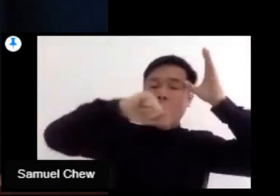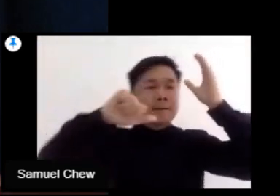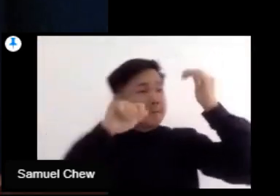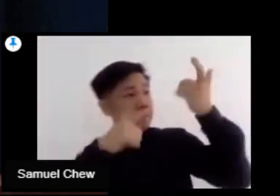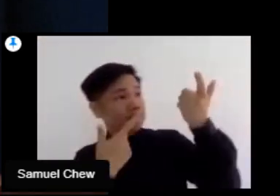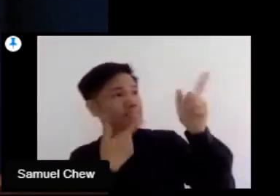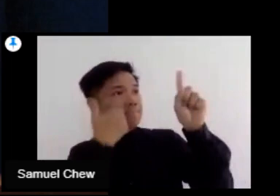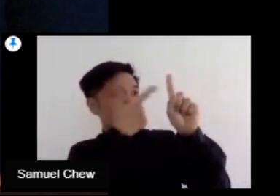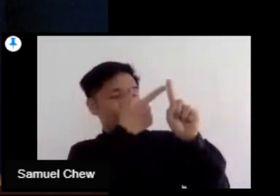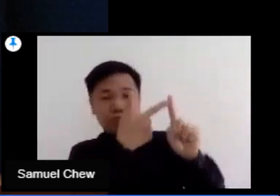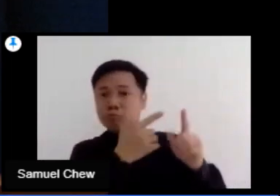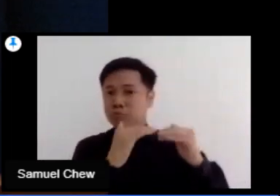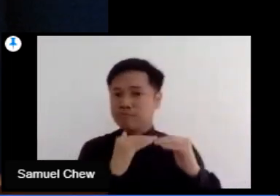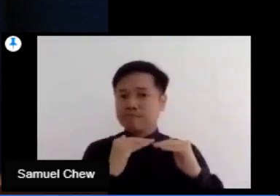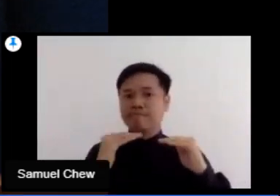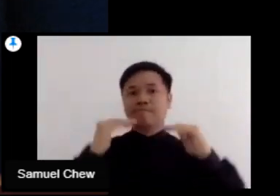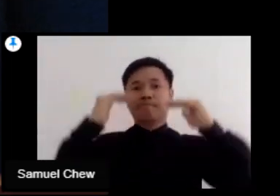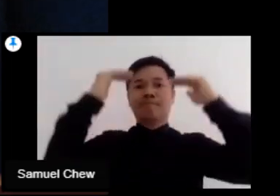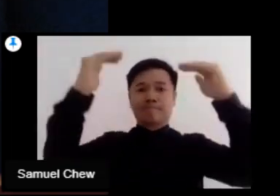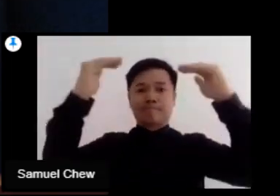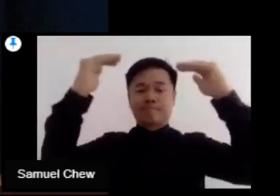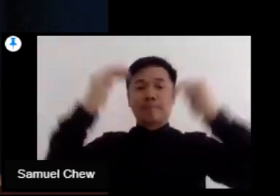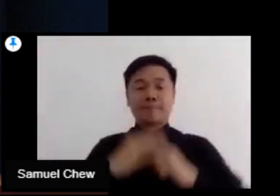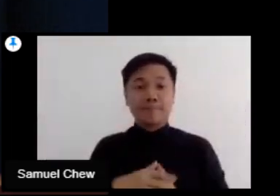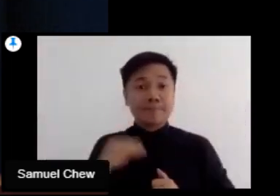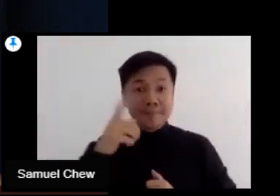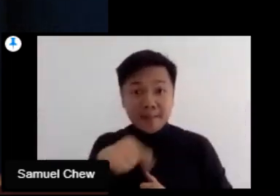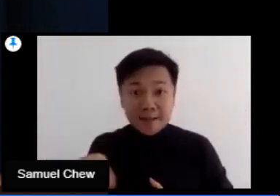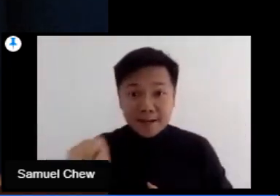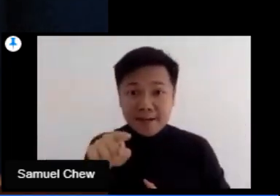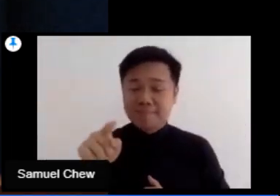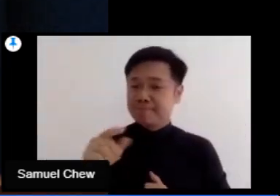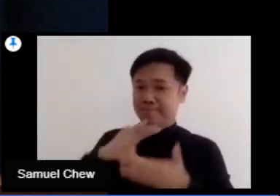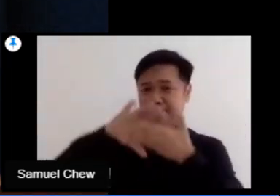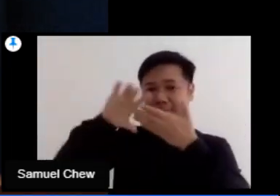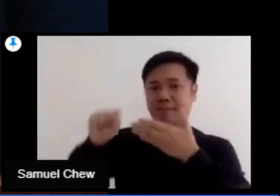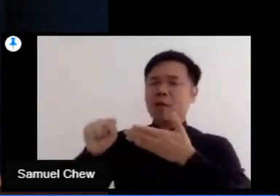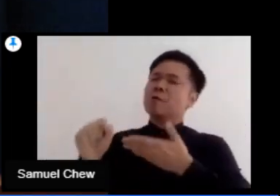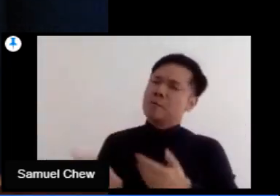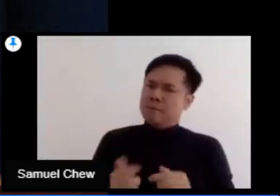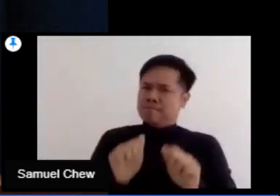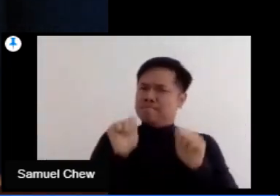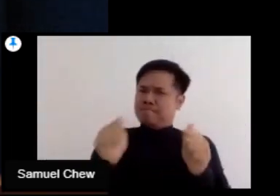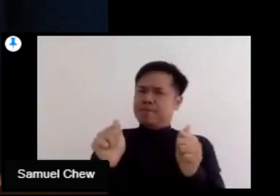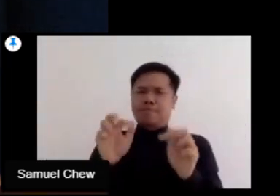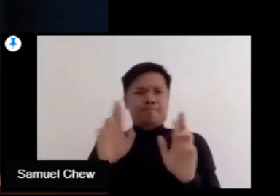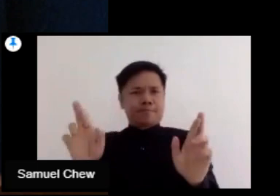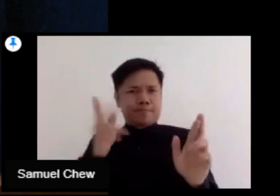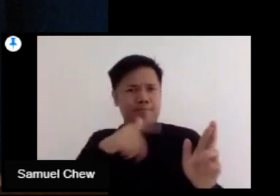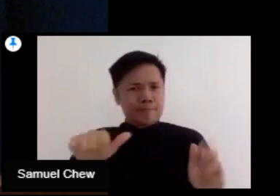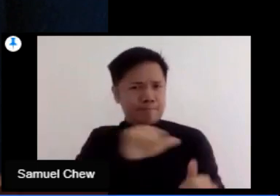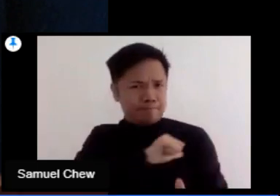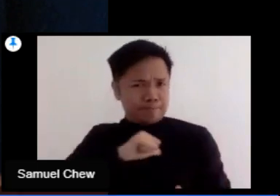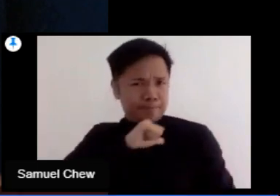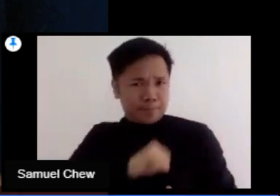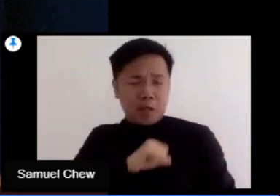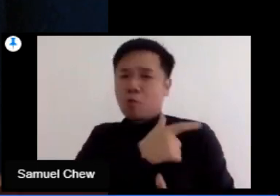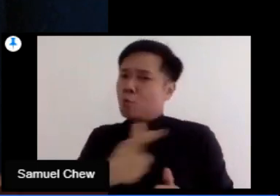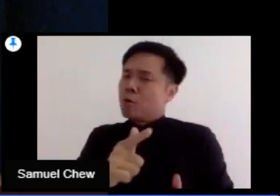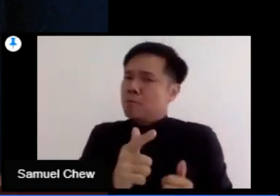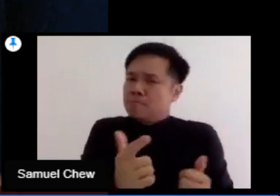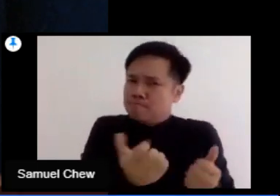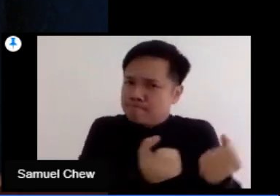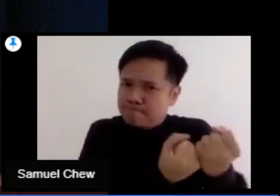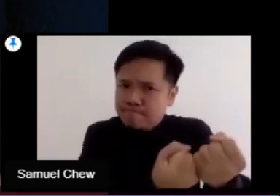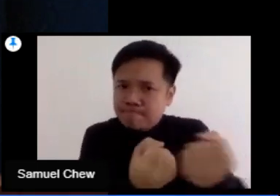region. Ladies and gentlemen, the Secretariat stands ready to support you in operationalizing the action plan and indicator monitoring